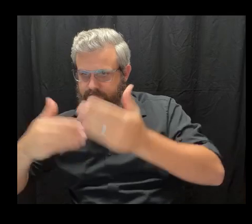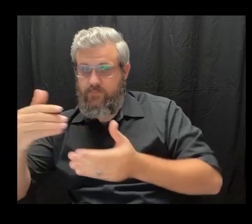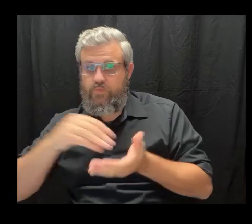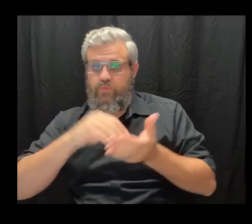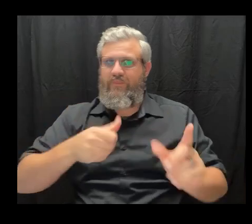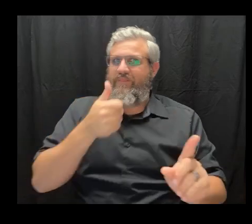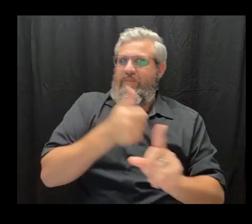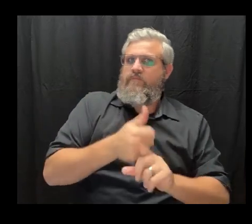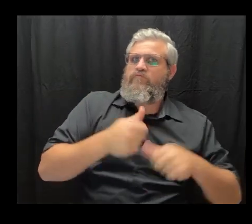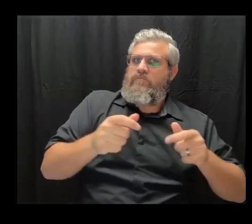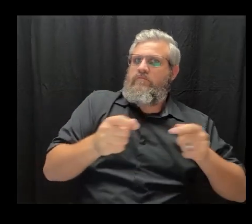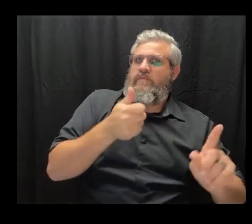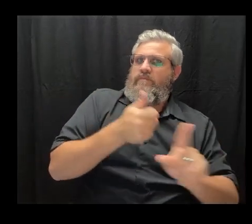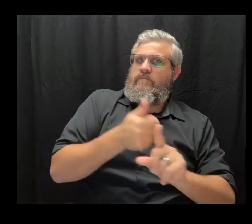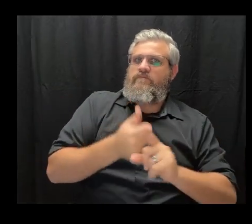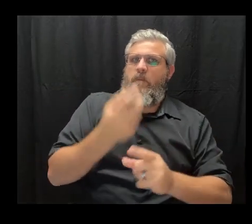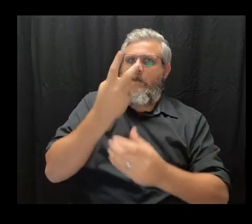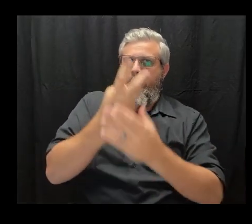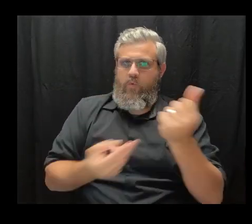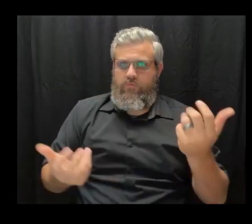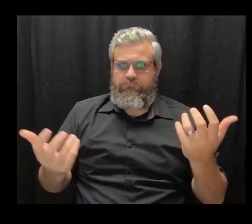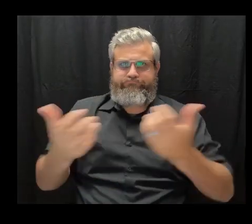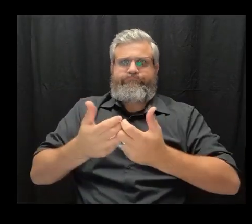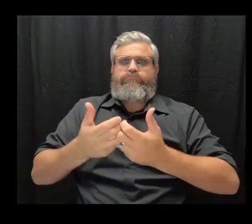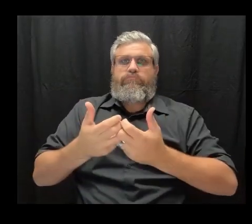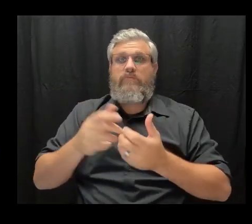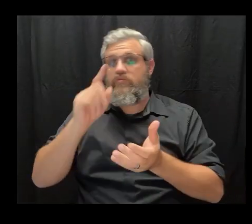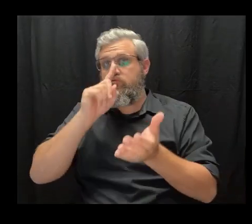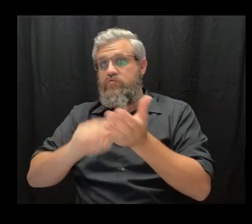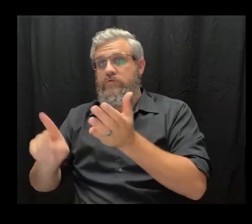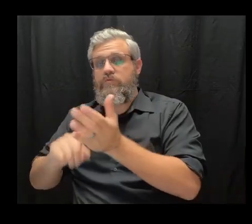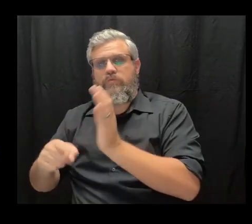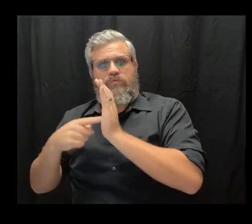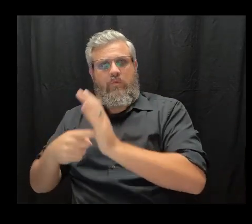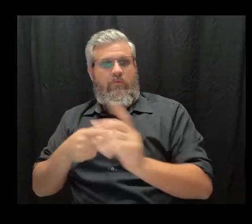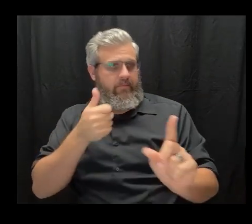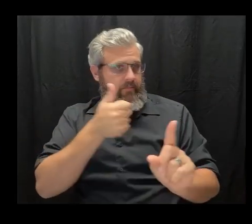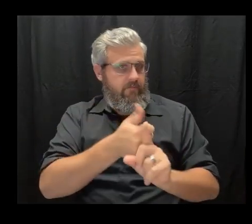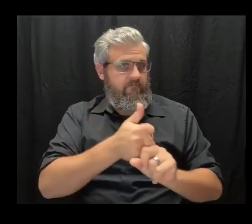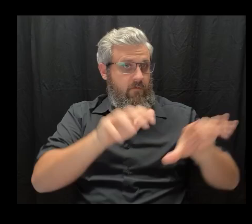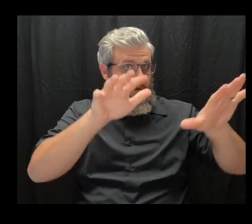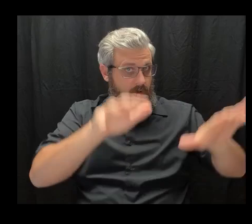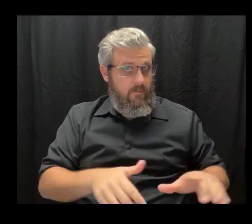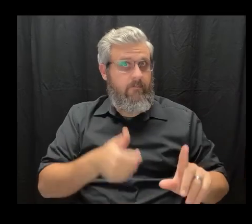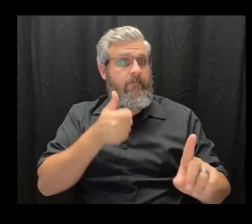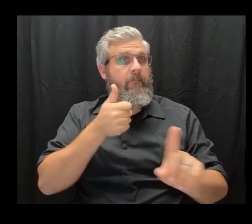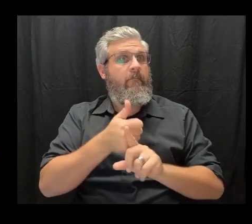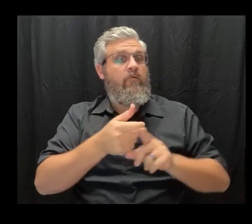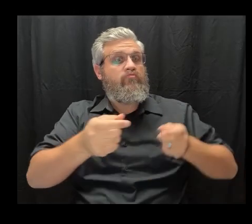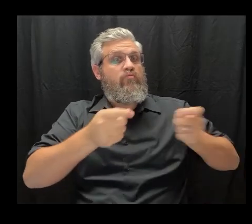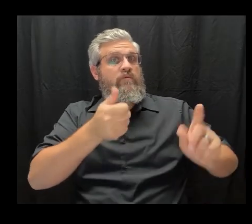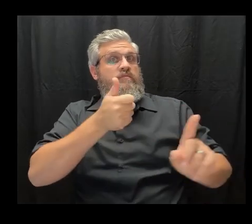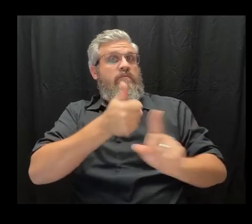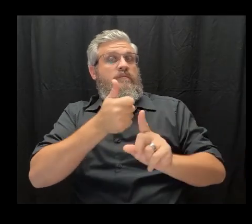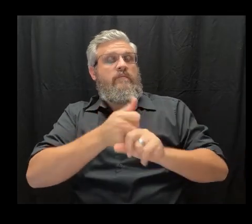strategies. Research indicates that self-calming and self-regulation strategies can help